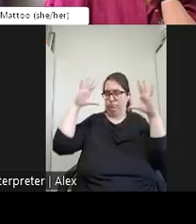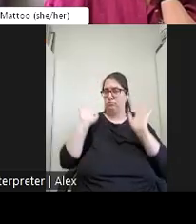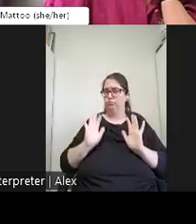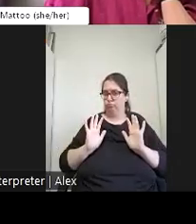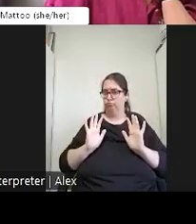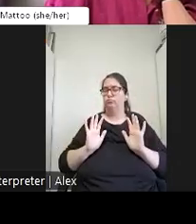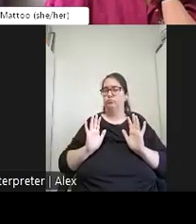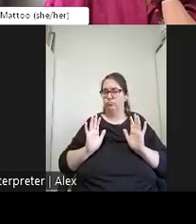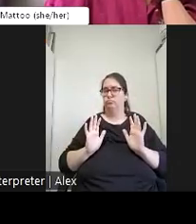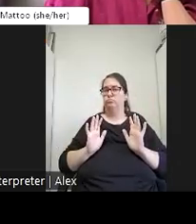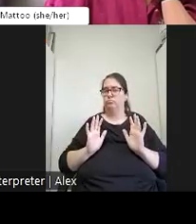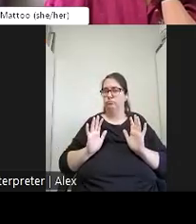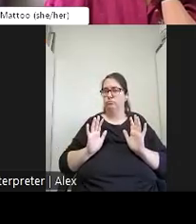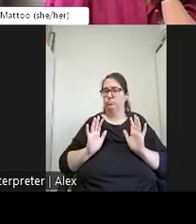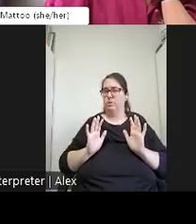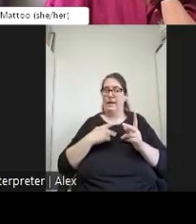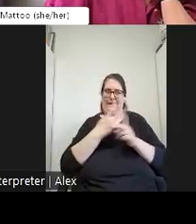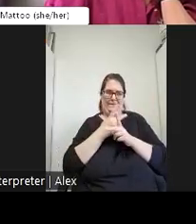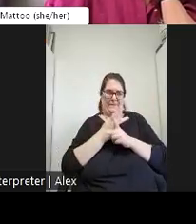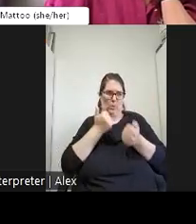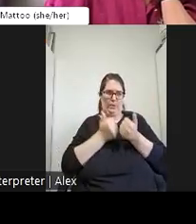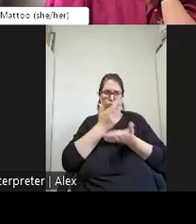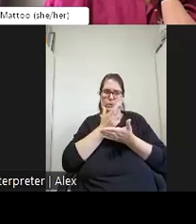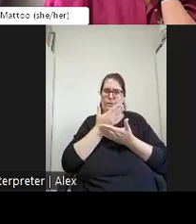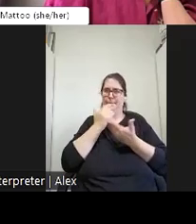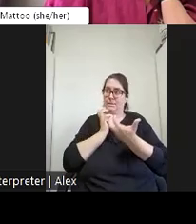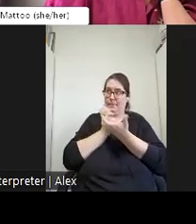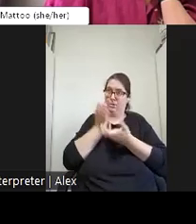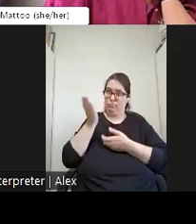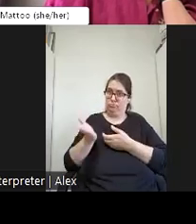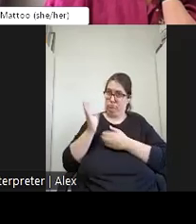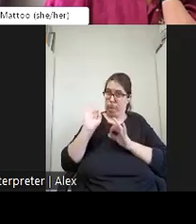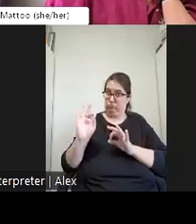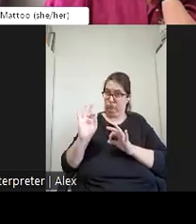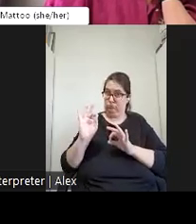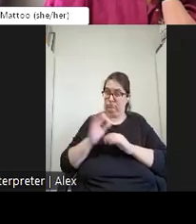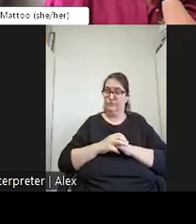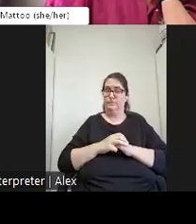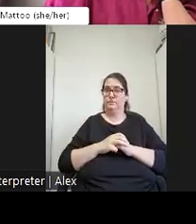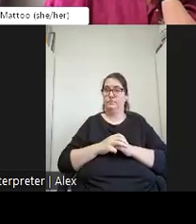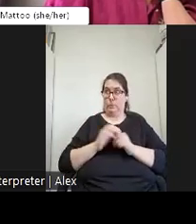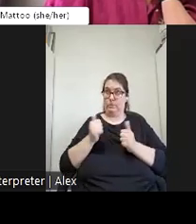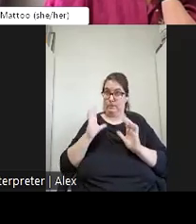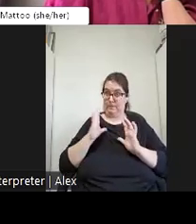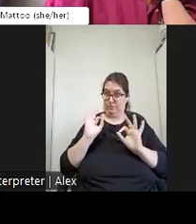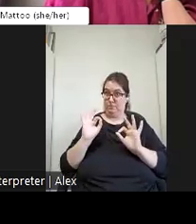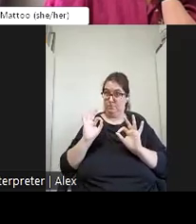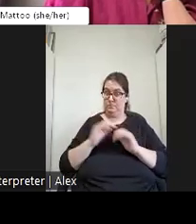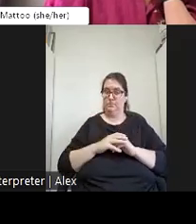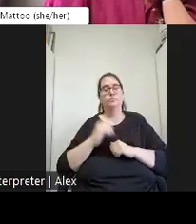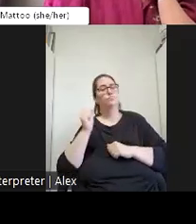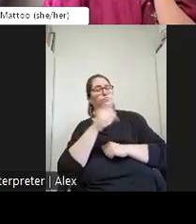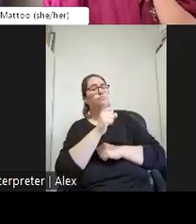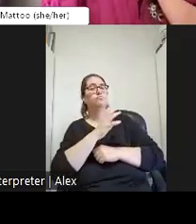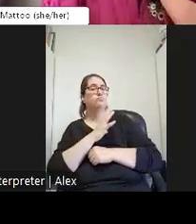then I'll be able to offer some help with the plan and the next steps. Does that sound okay to you? Yeah, that